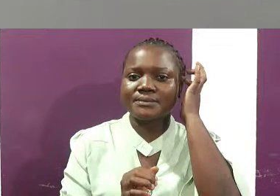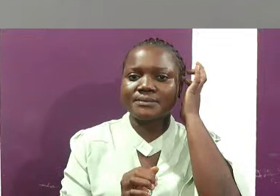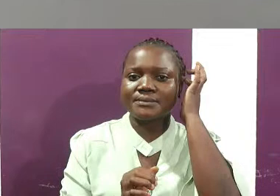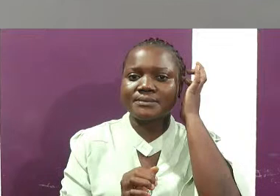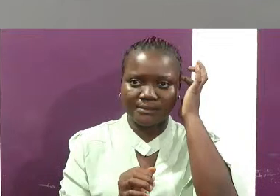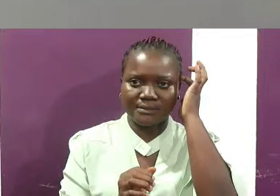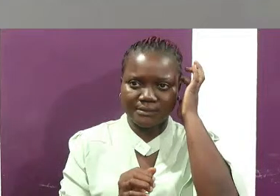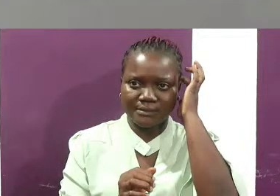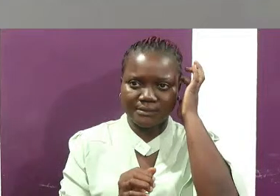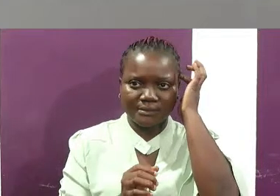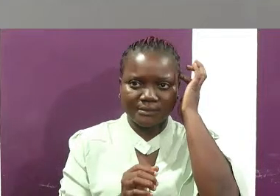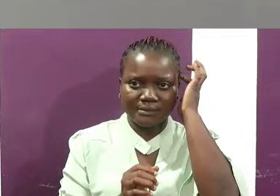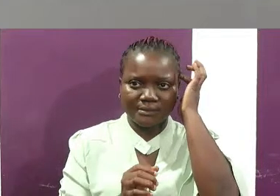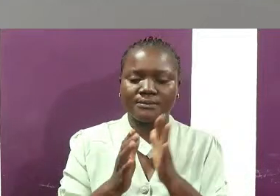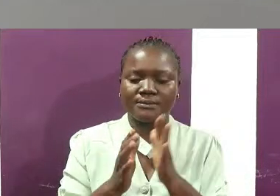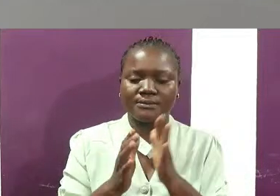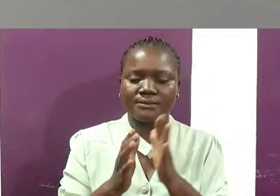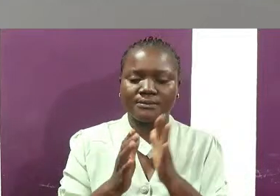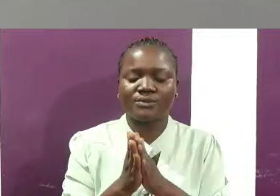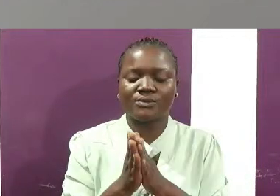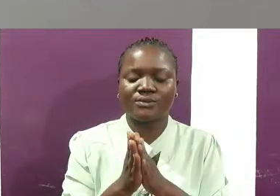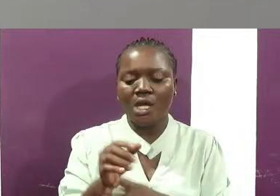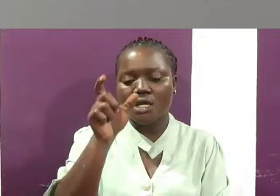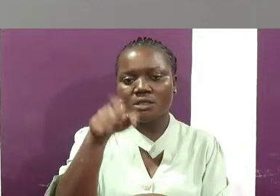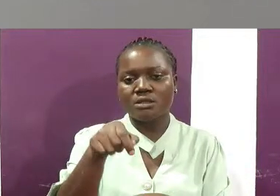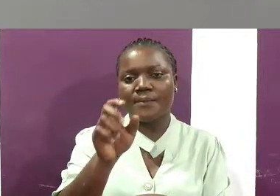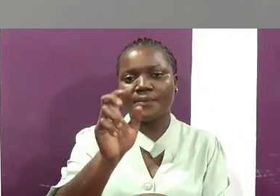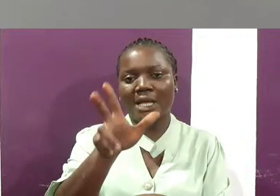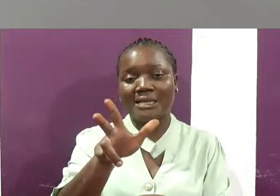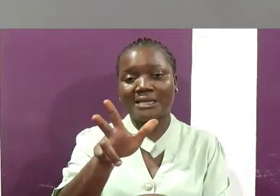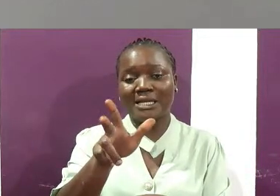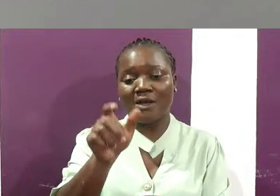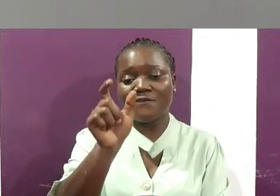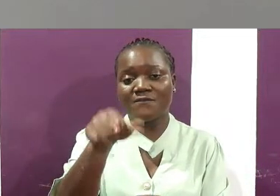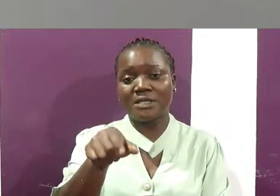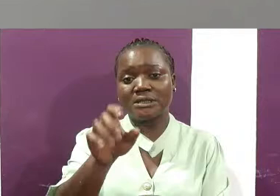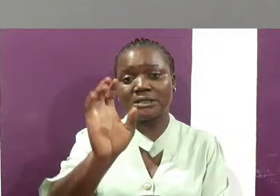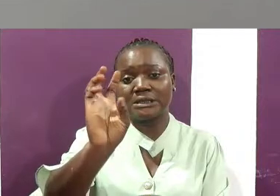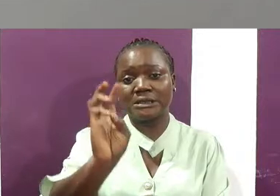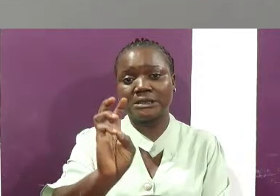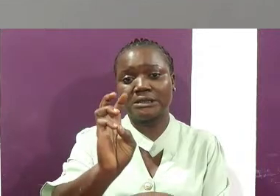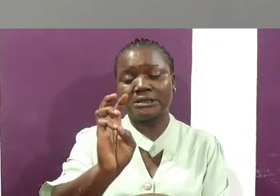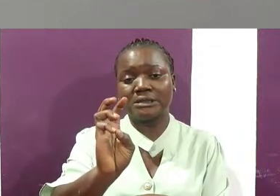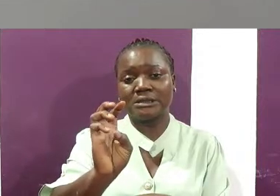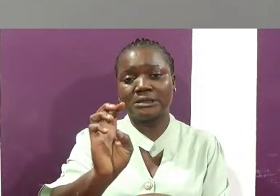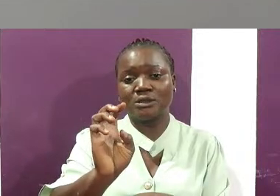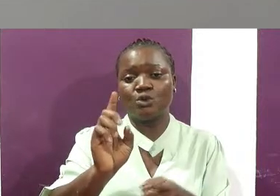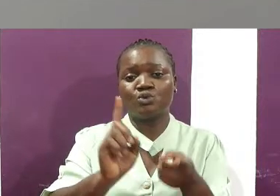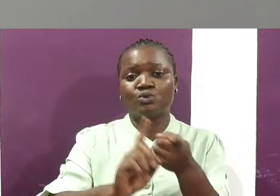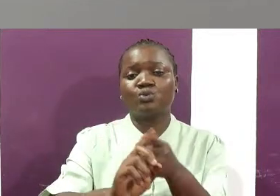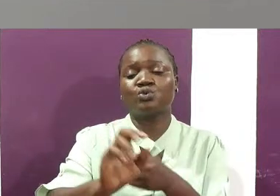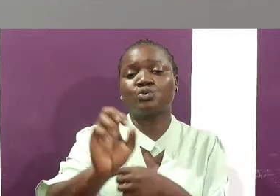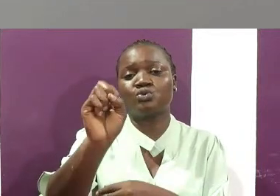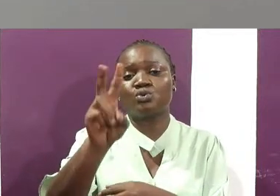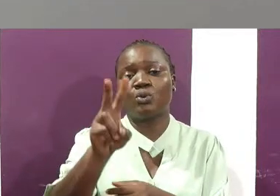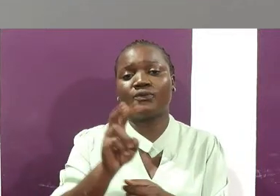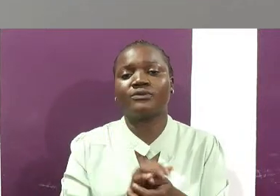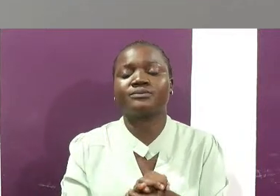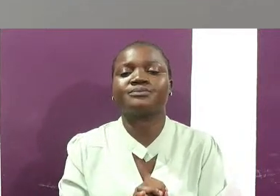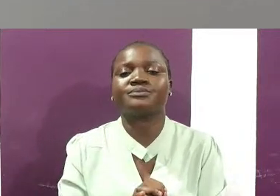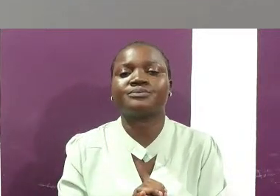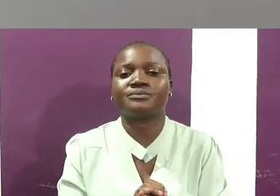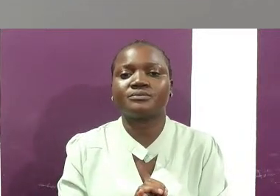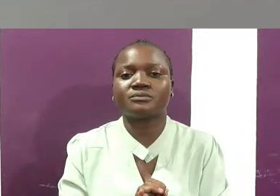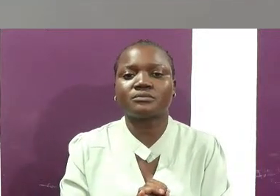nso ka asankro no a. In chapter 3, it's verses 6 and 11 through 12. ena yefa etremi ansano so enyimu nsia